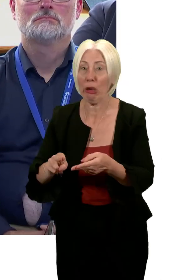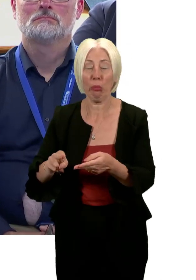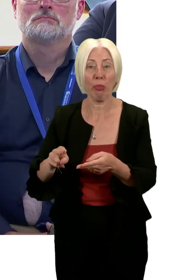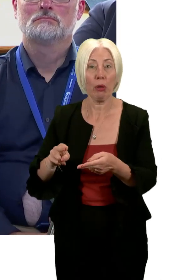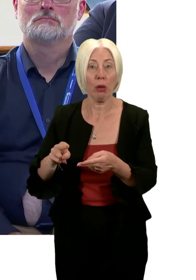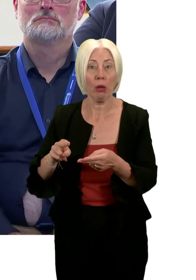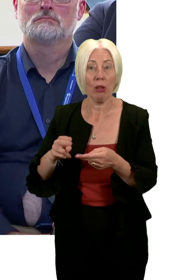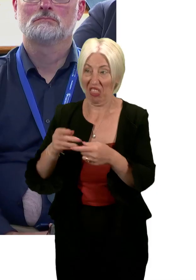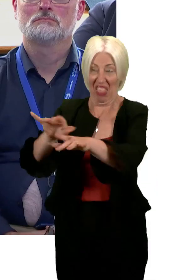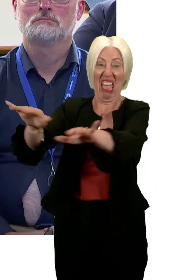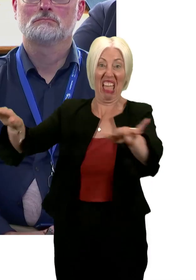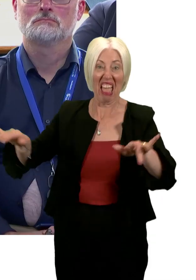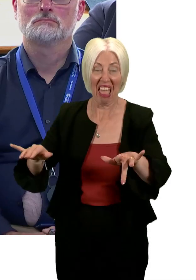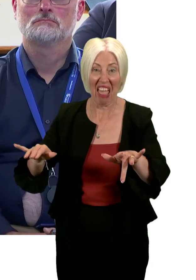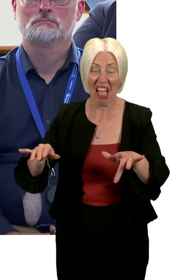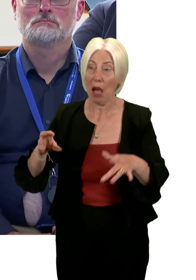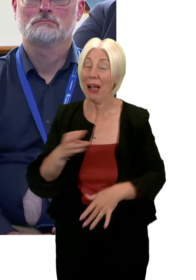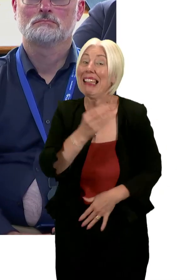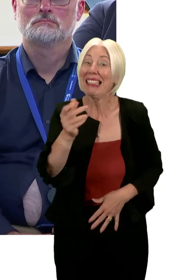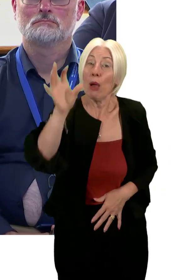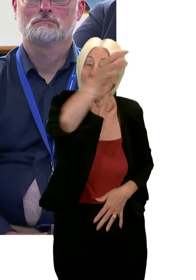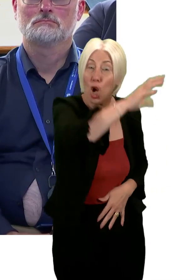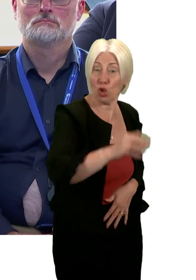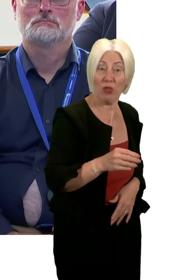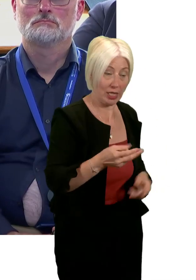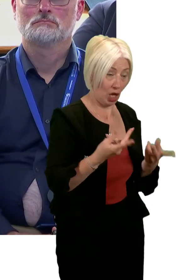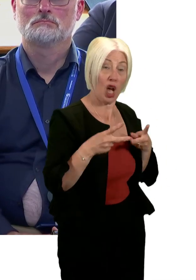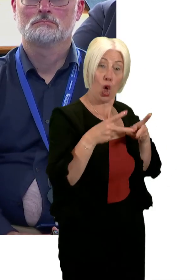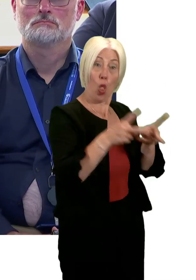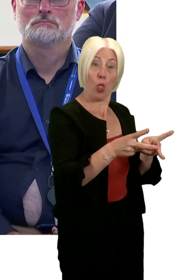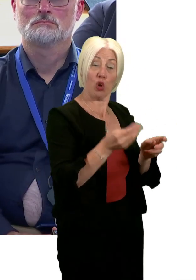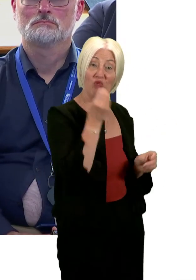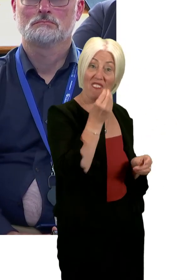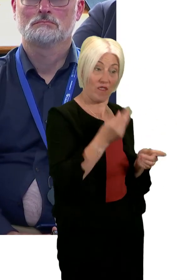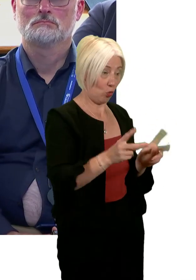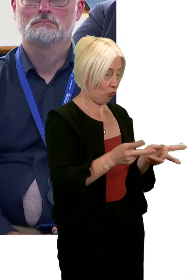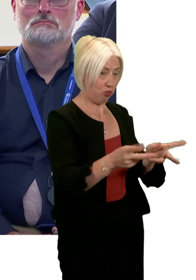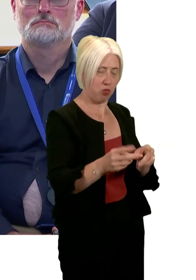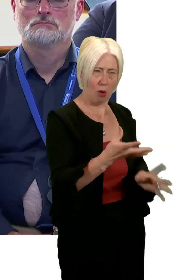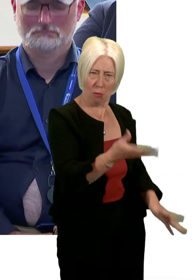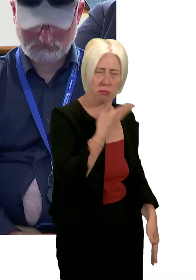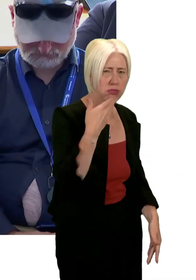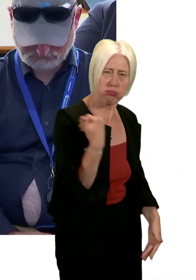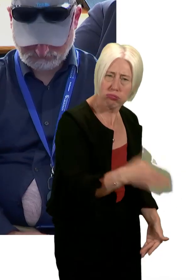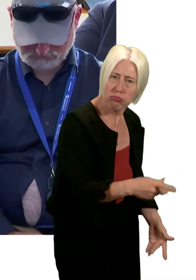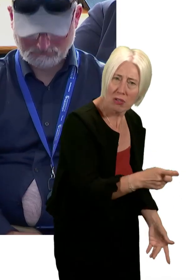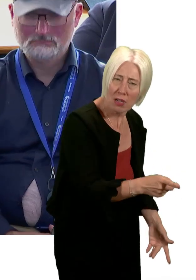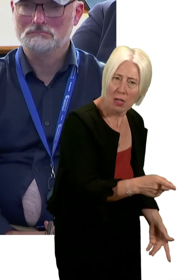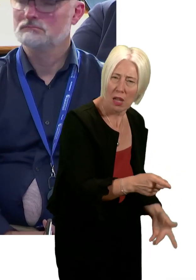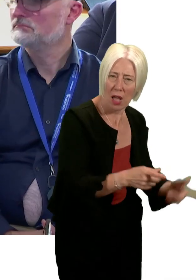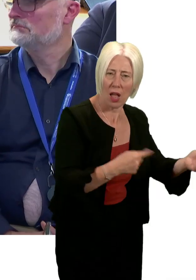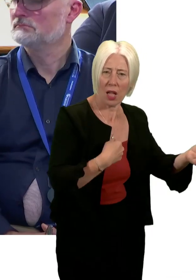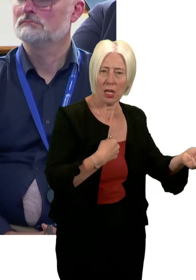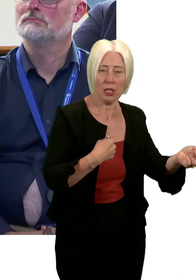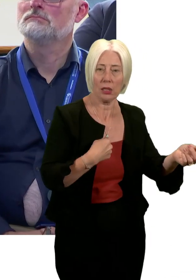there. But you can go to some countries where street food is actually very nice. How have we gone to this situation where it's, I mean,